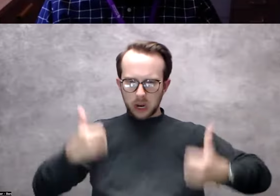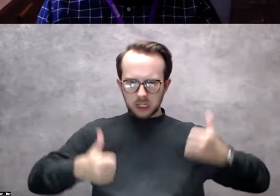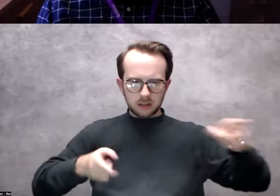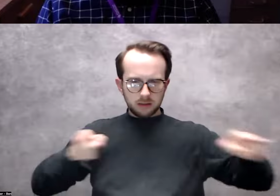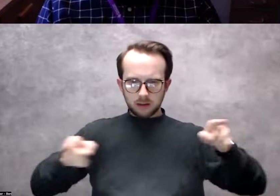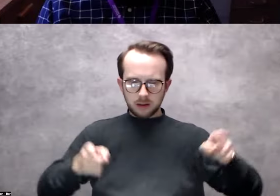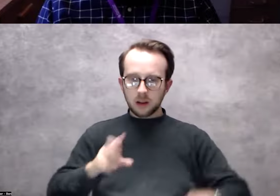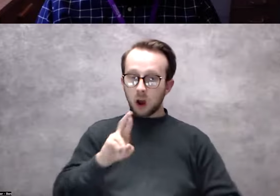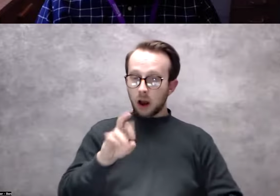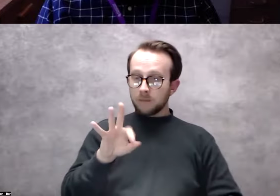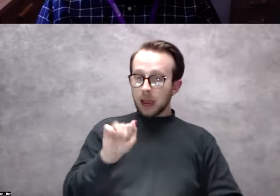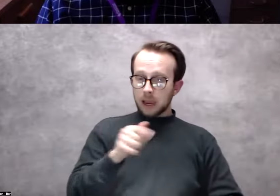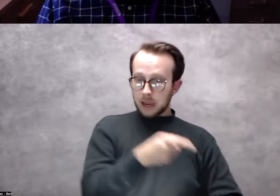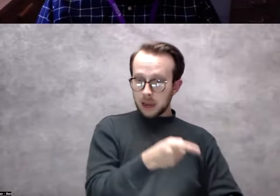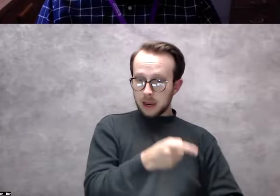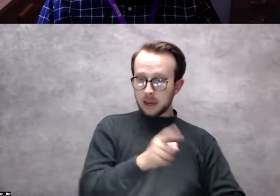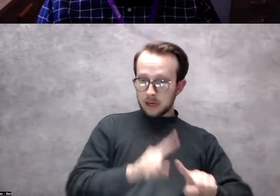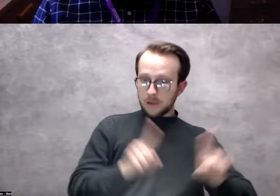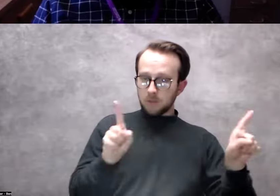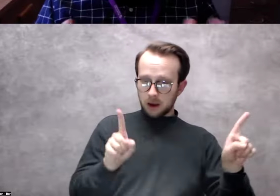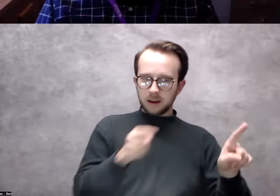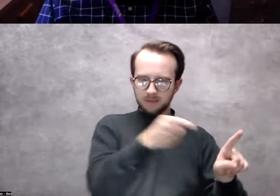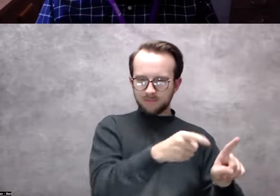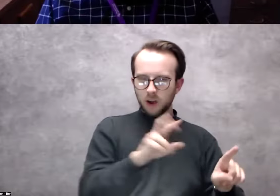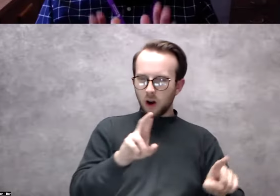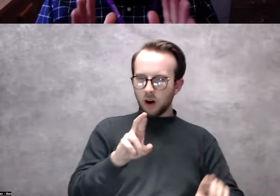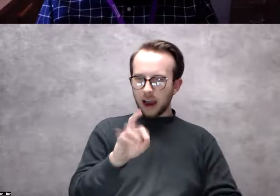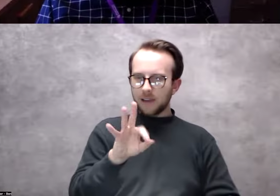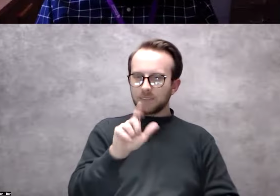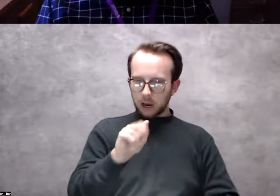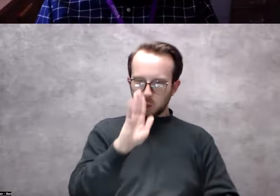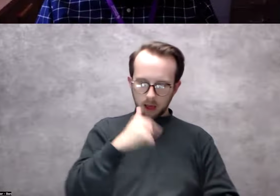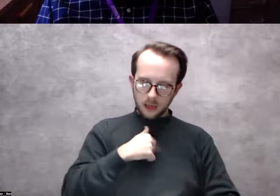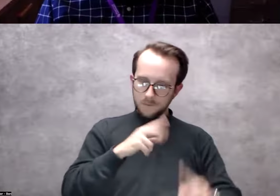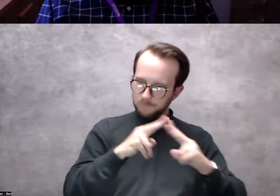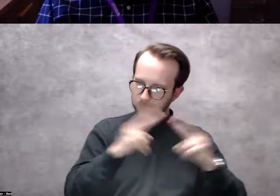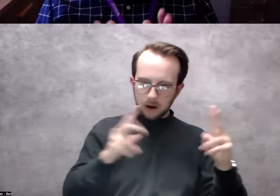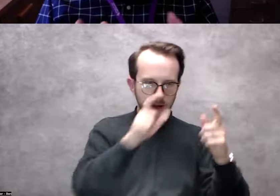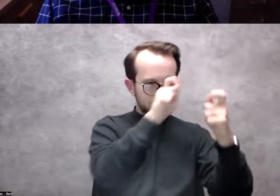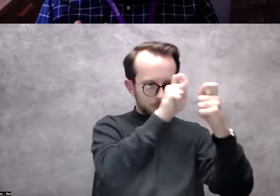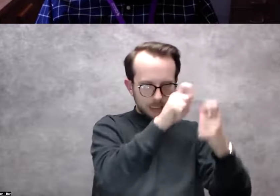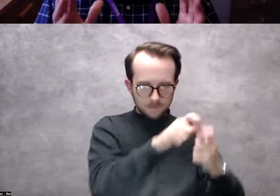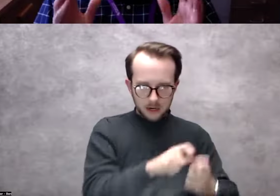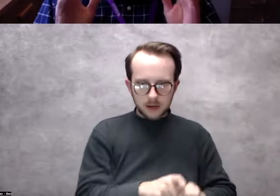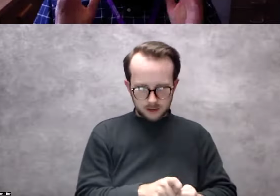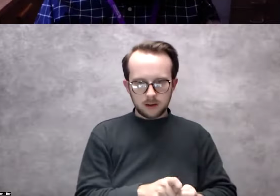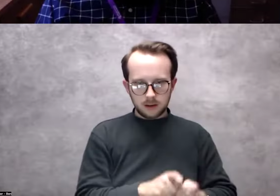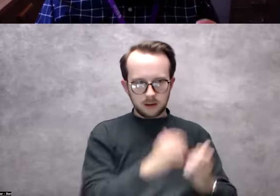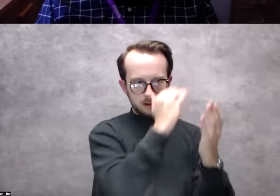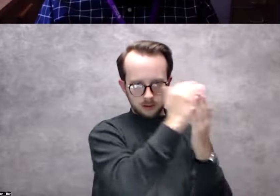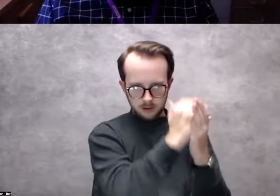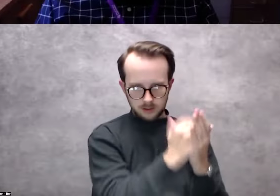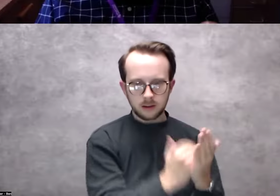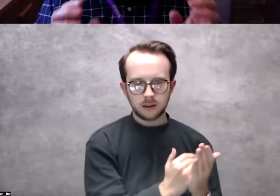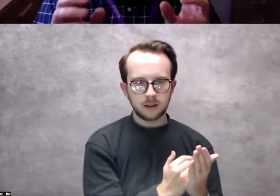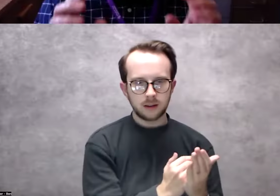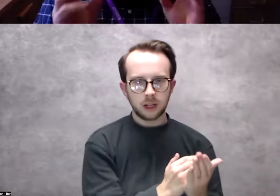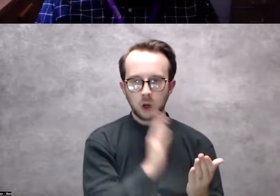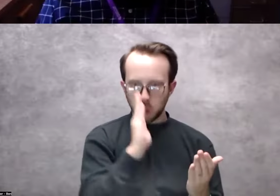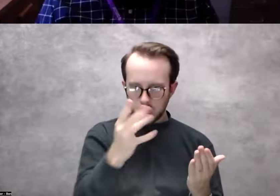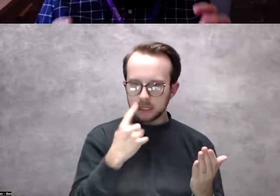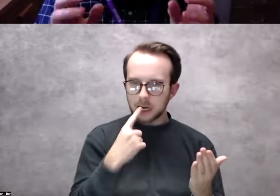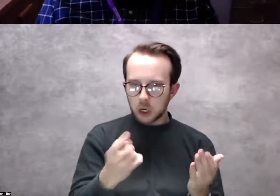differences is with an RFA, they'll be very, very specific about what they're looking for. They'll also tell you how much money has